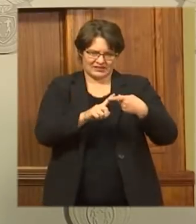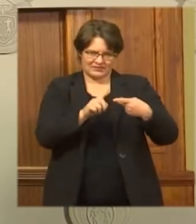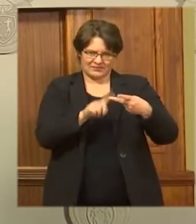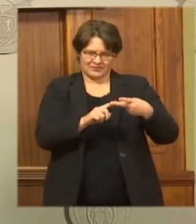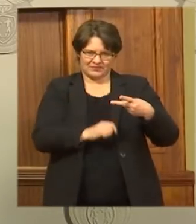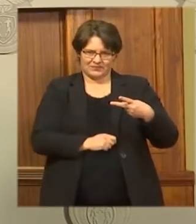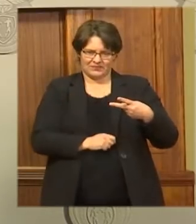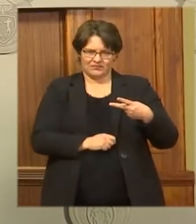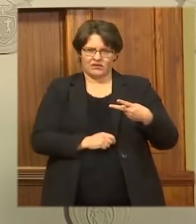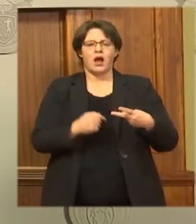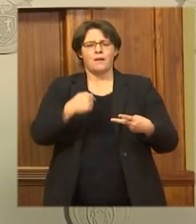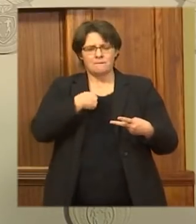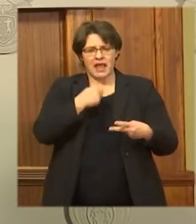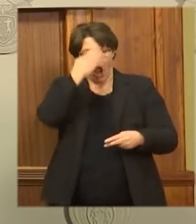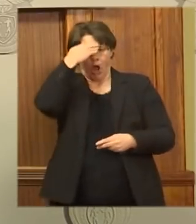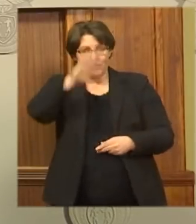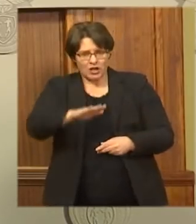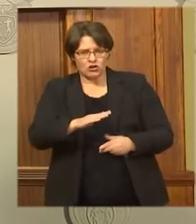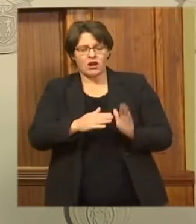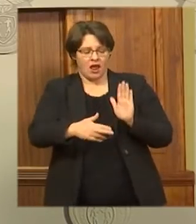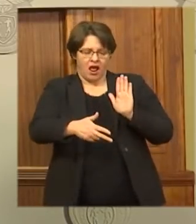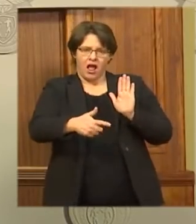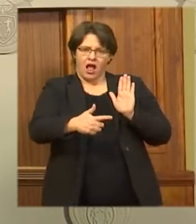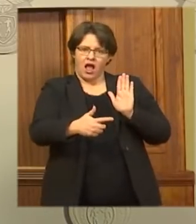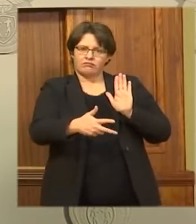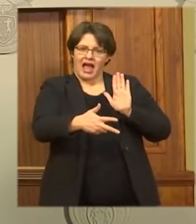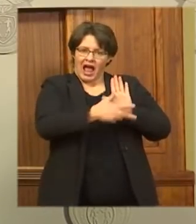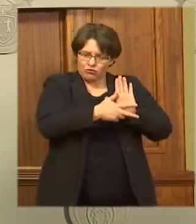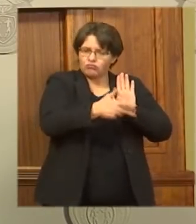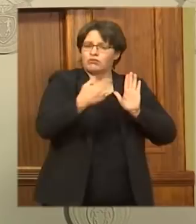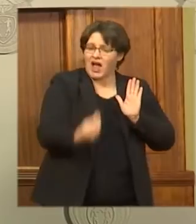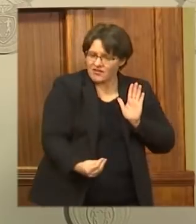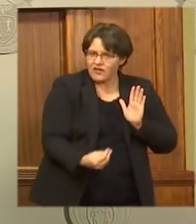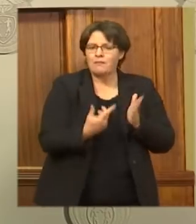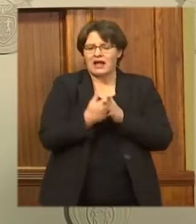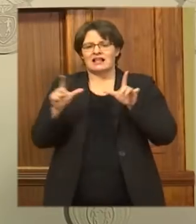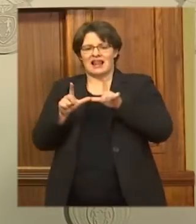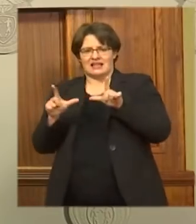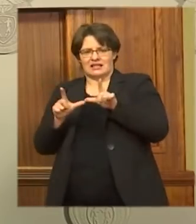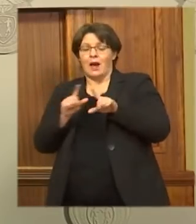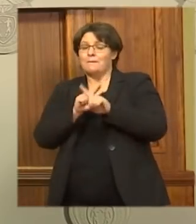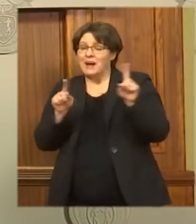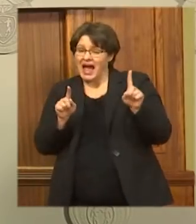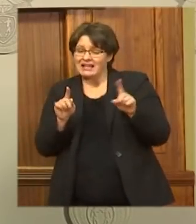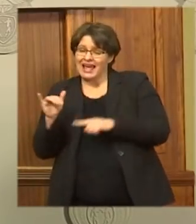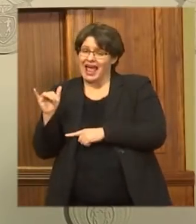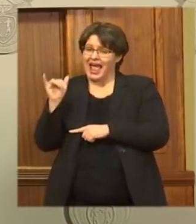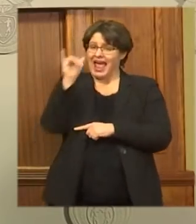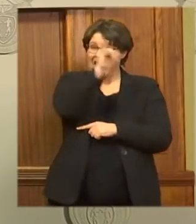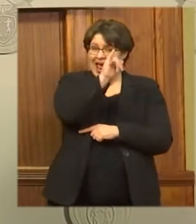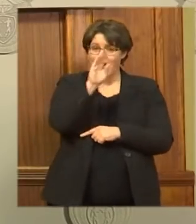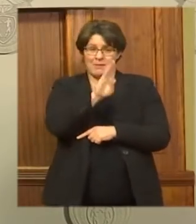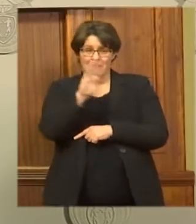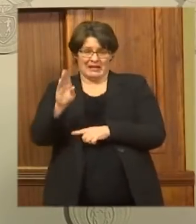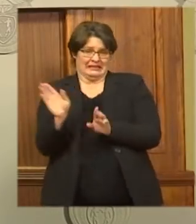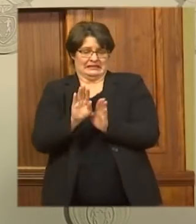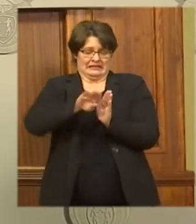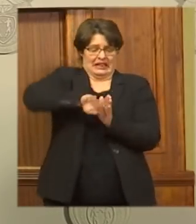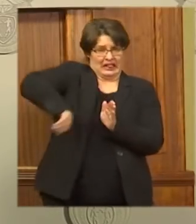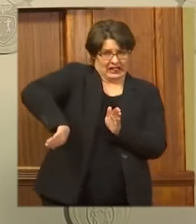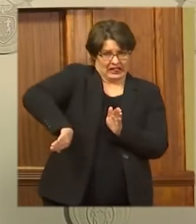accredited and licensed accommodation, with the exception of home-sharing accommodation like